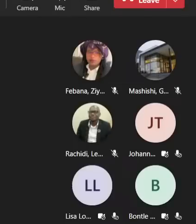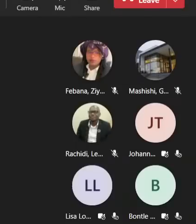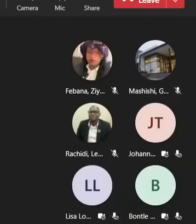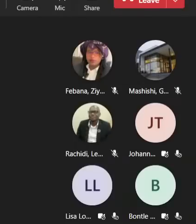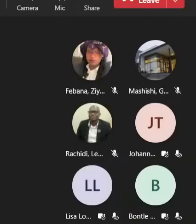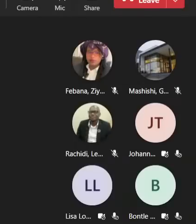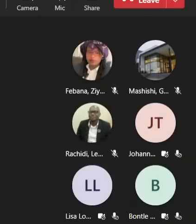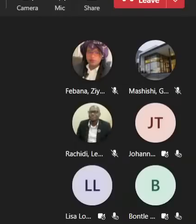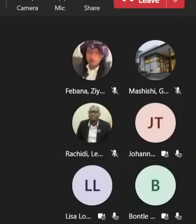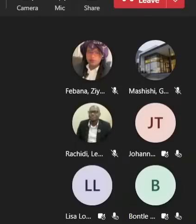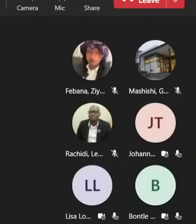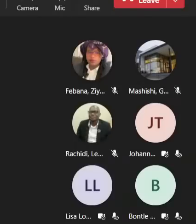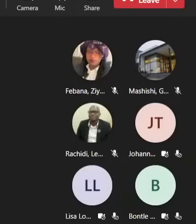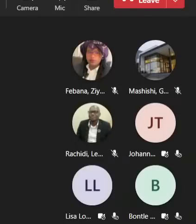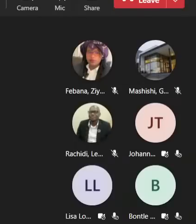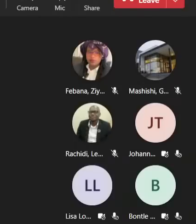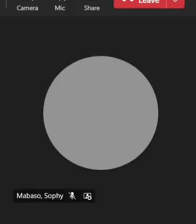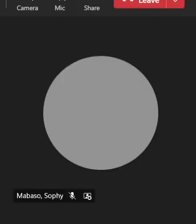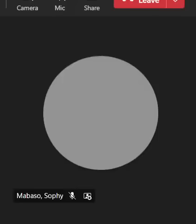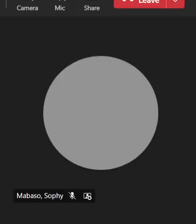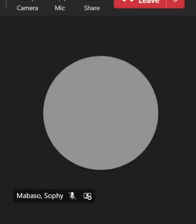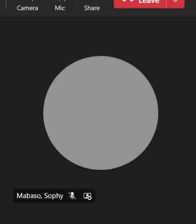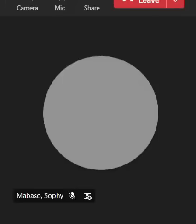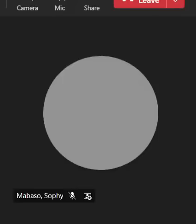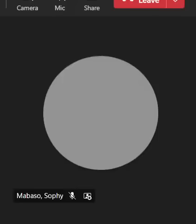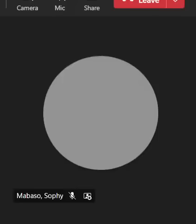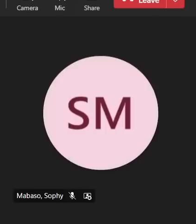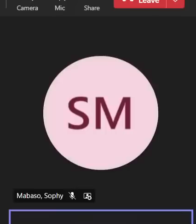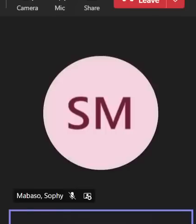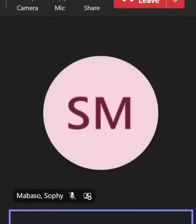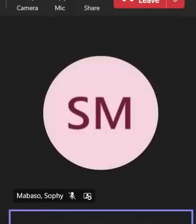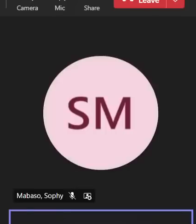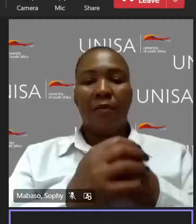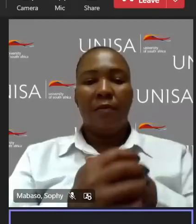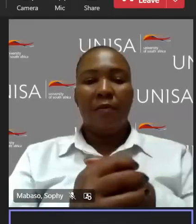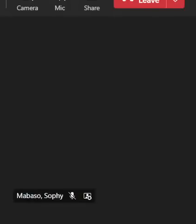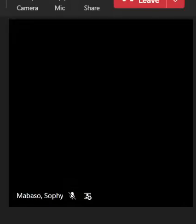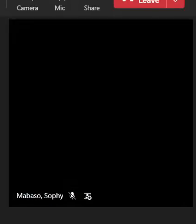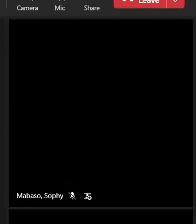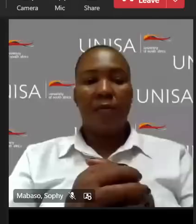I hope that you can see.